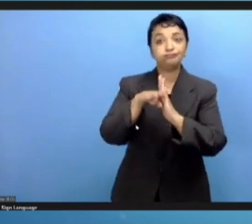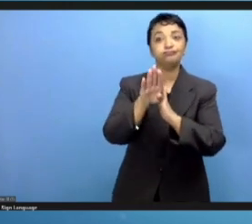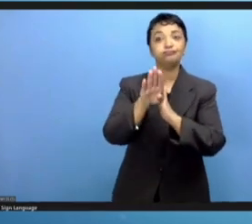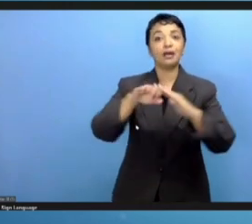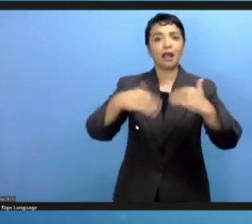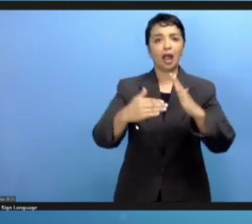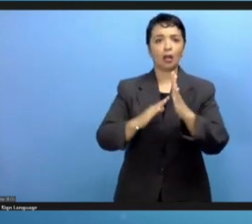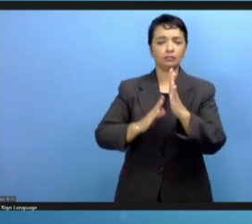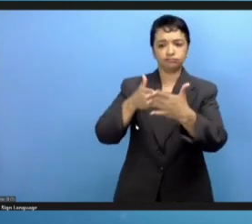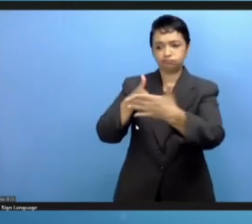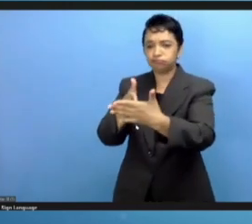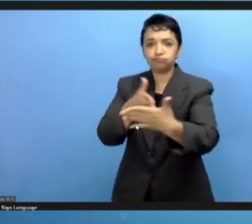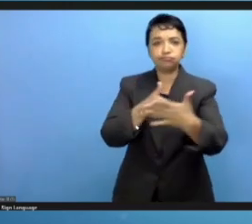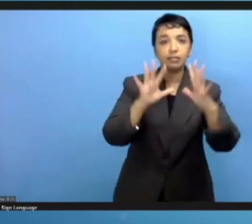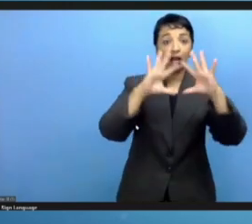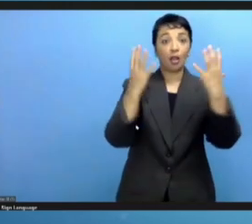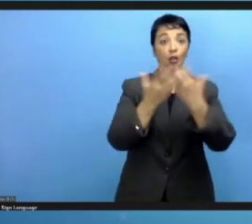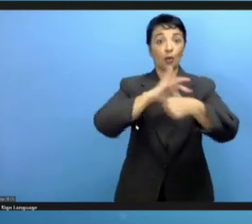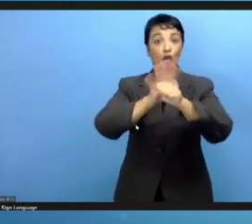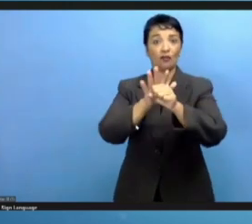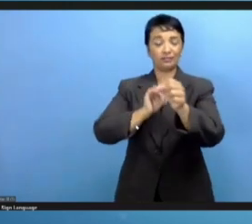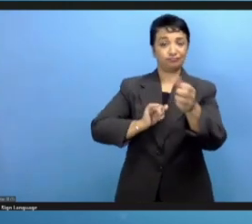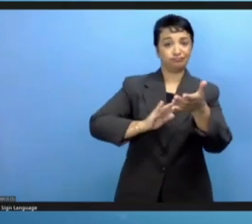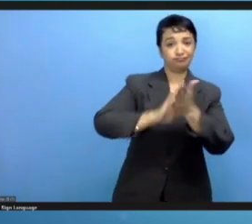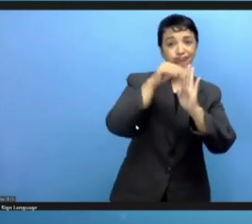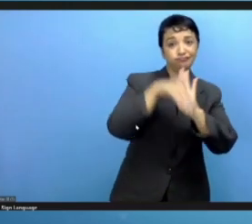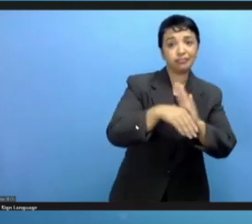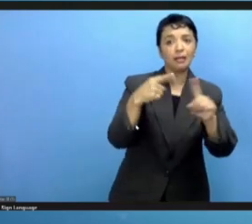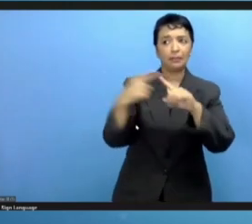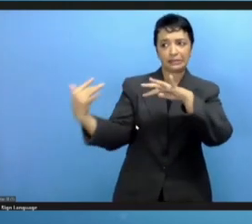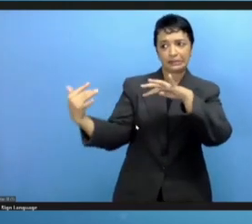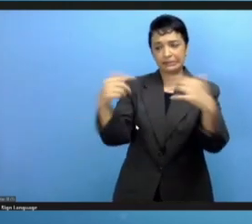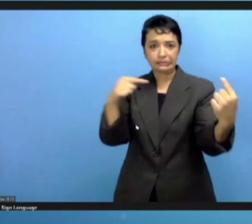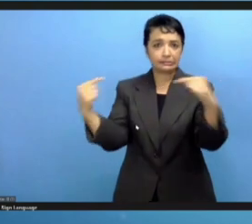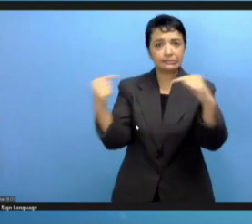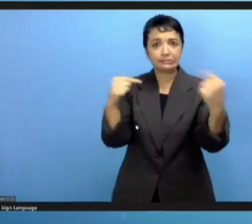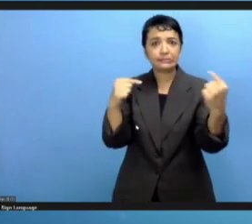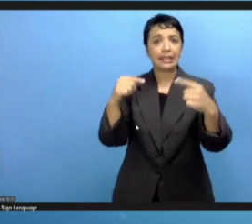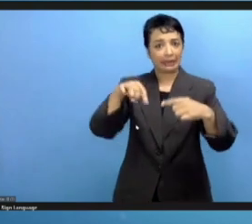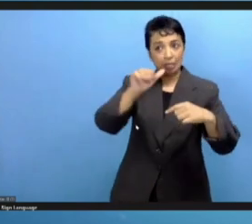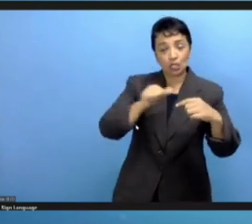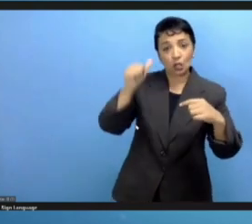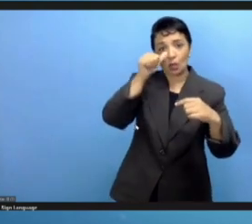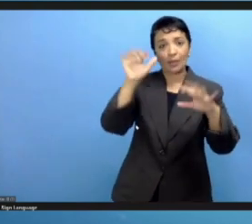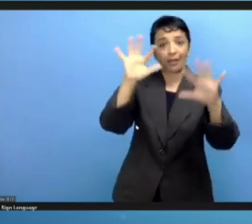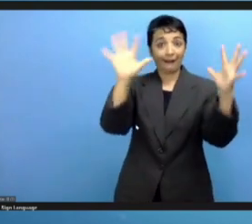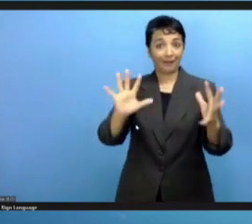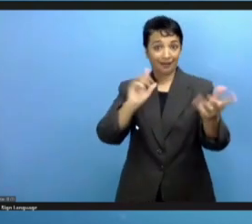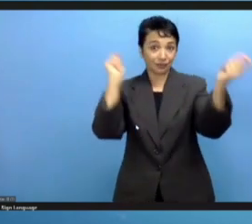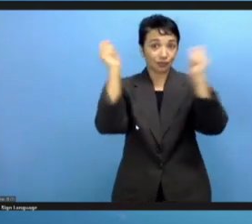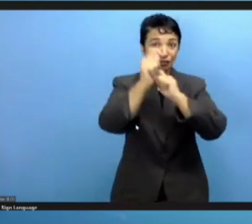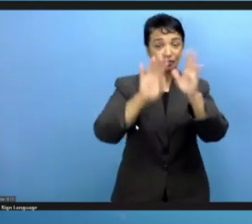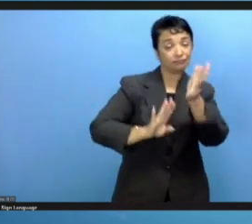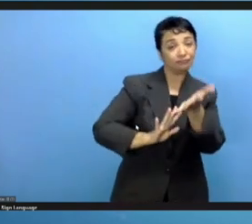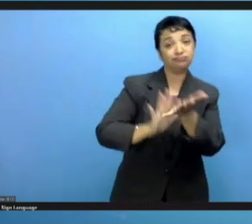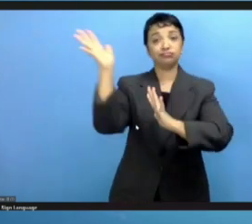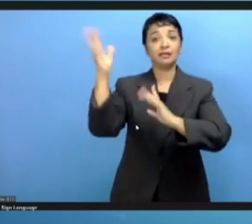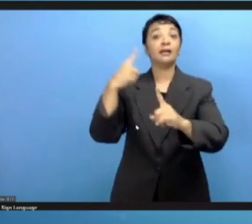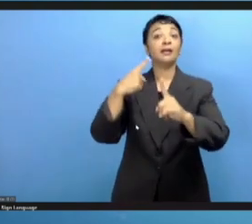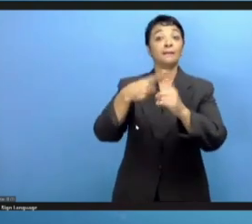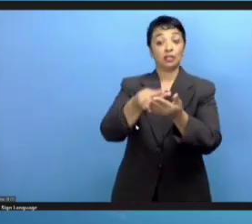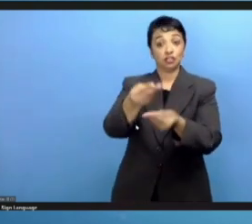global pandemic, a conflict, a vulnerabilities due to climate change, our economy is